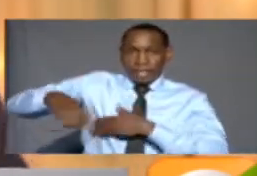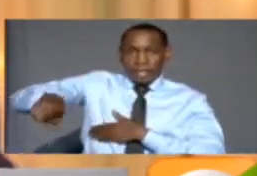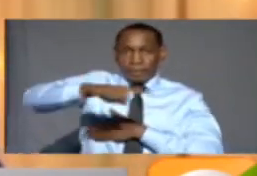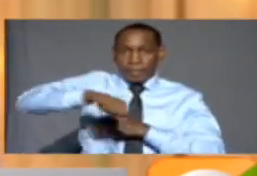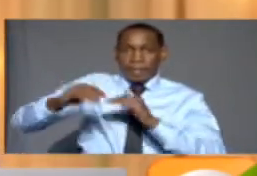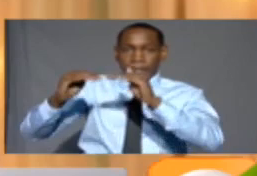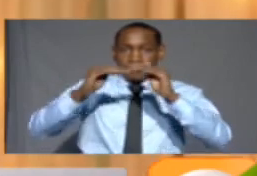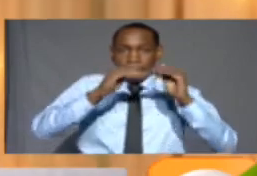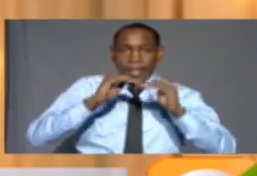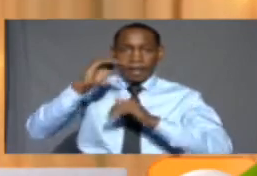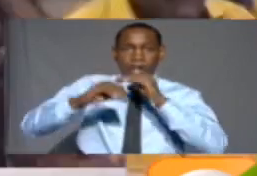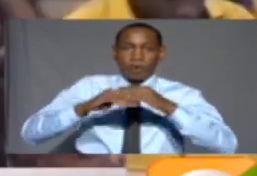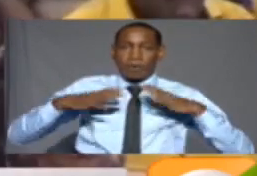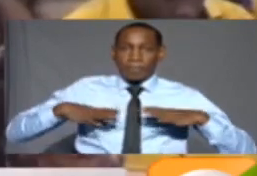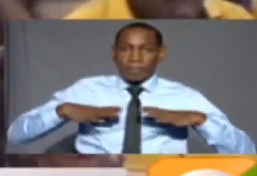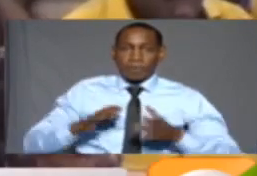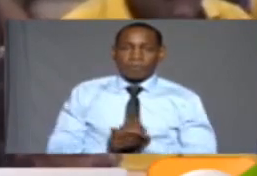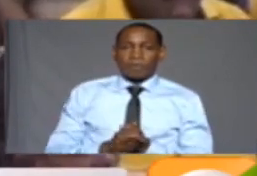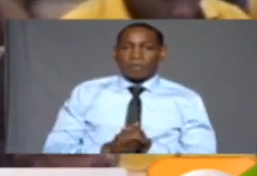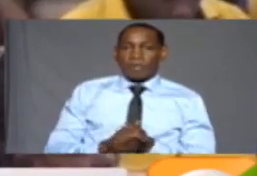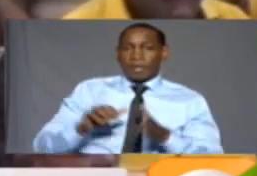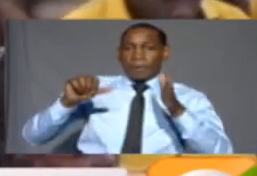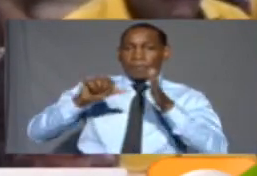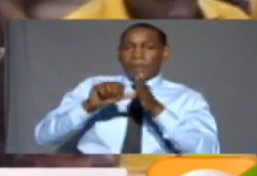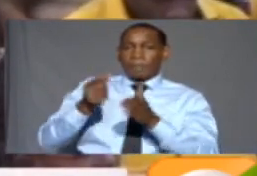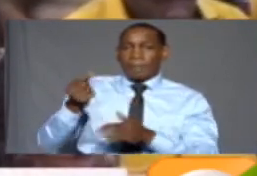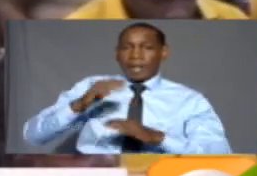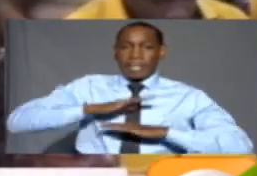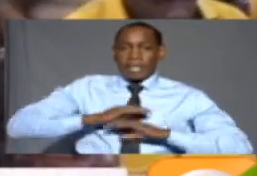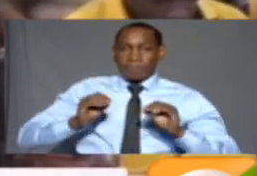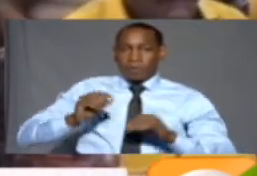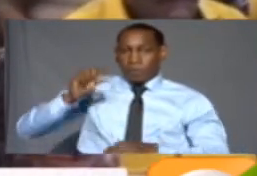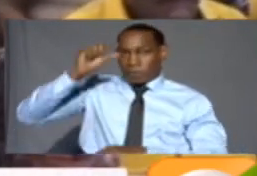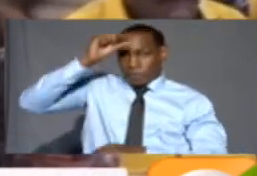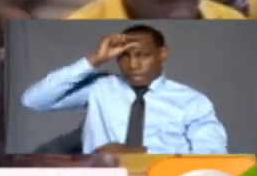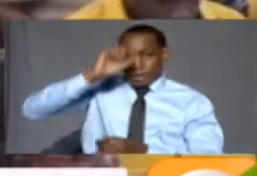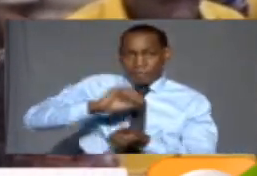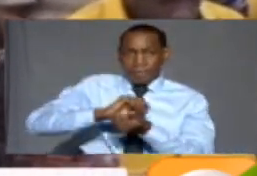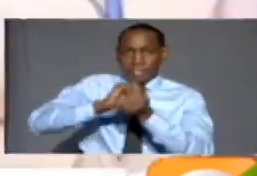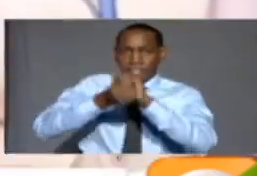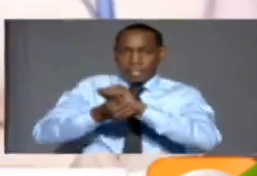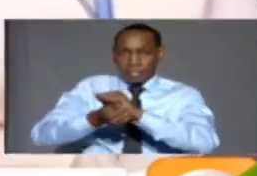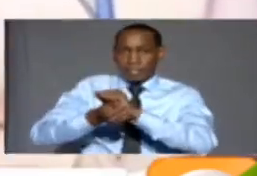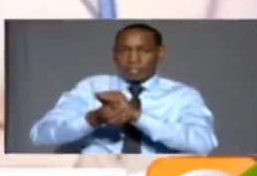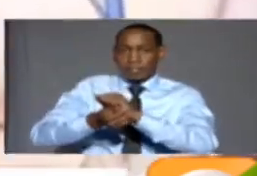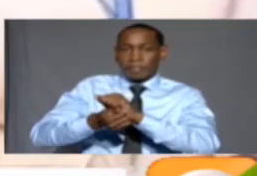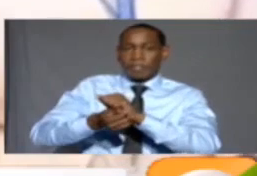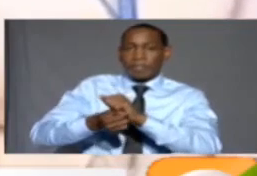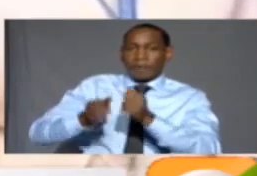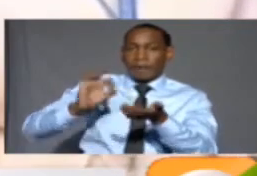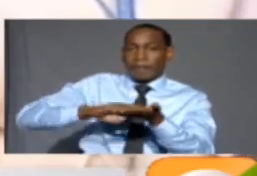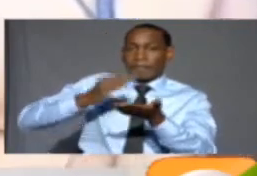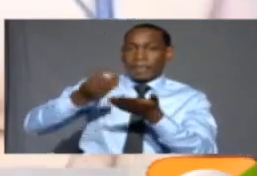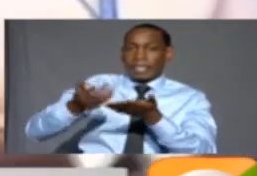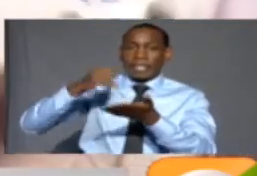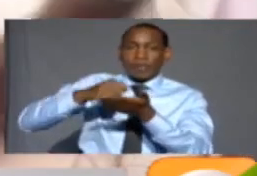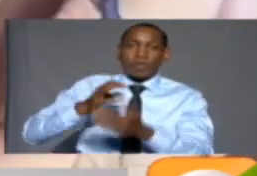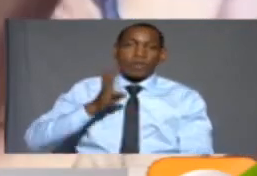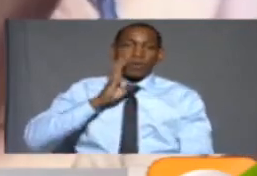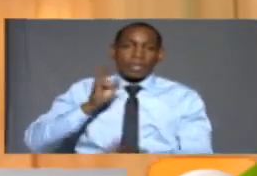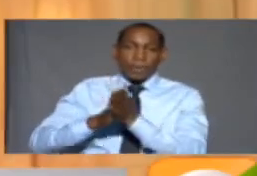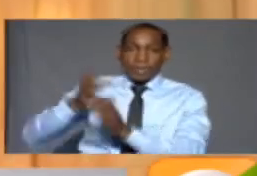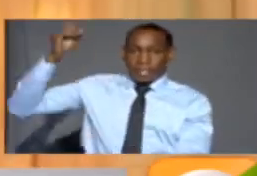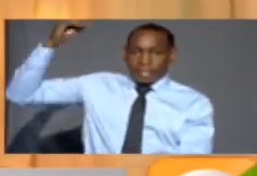to everybody. Otherwise, uhaba wa fedha umechangiwa na serikali kupandisha ada ya matumizi muhimu kama vile maji na